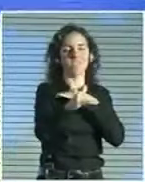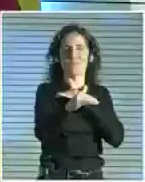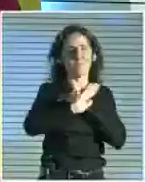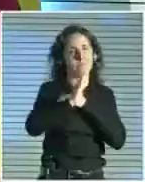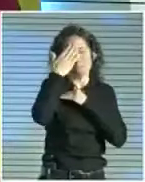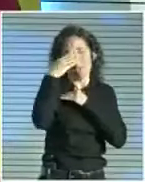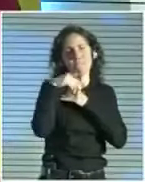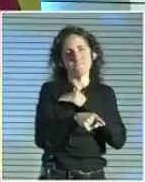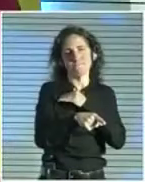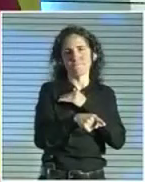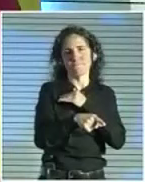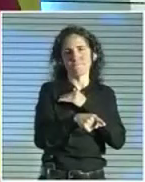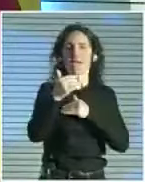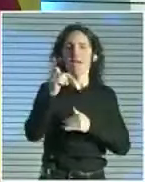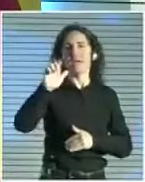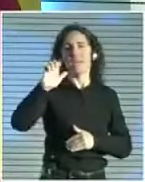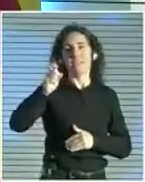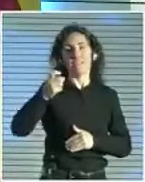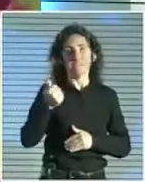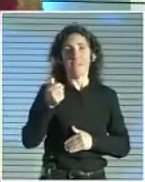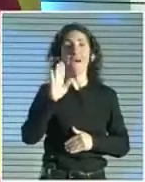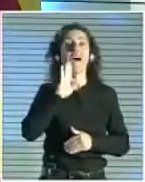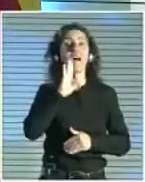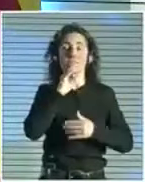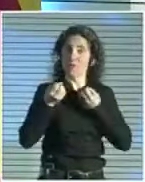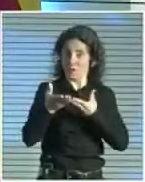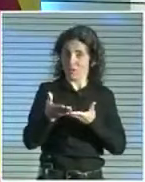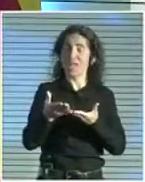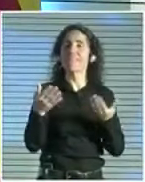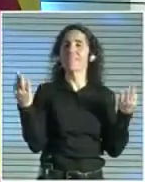There is right now a changing, transforming